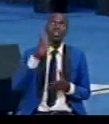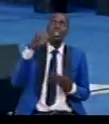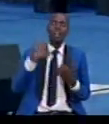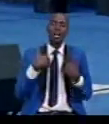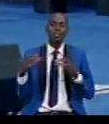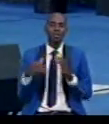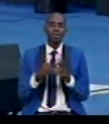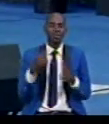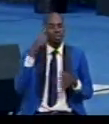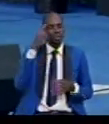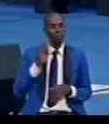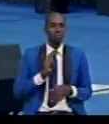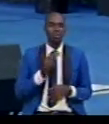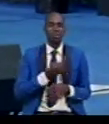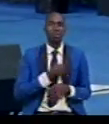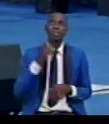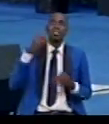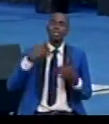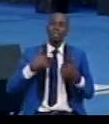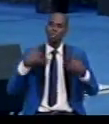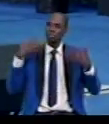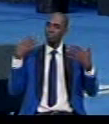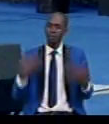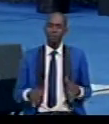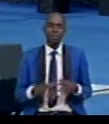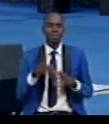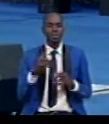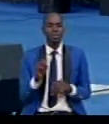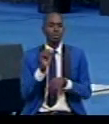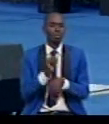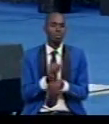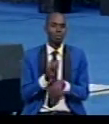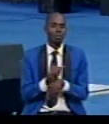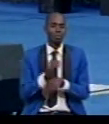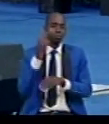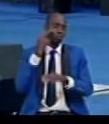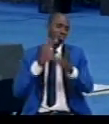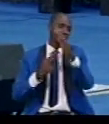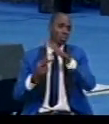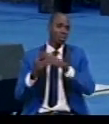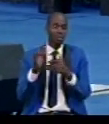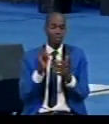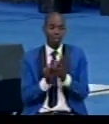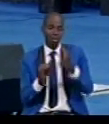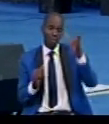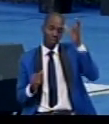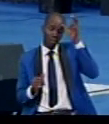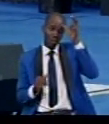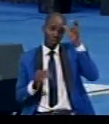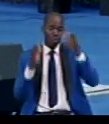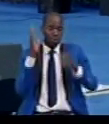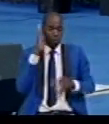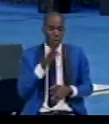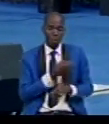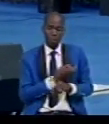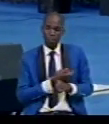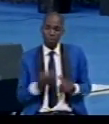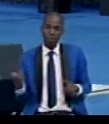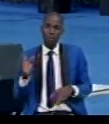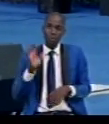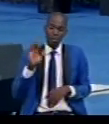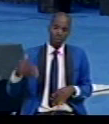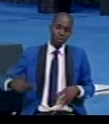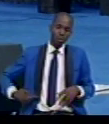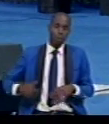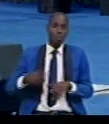he has fulfilled the prophecy that the serpent will bruise his heel, but the Son